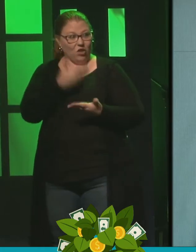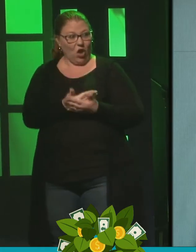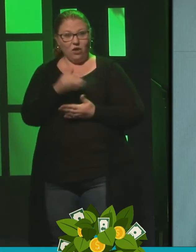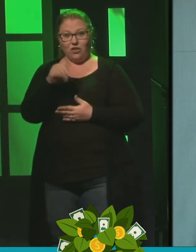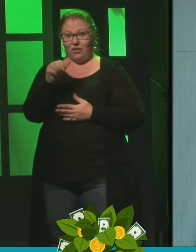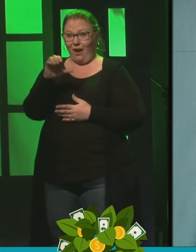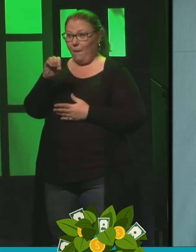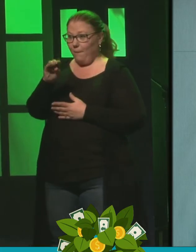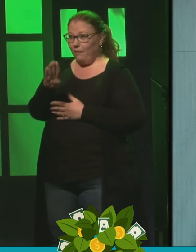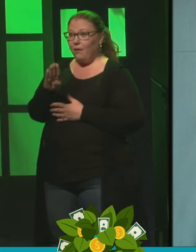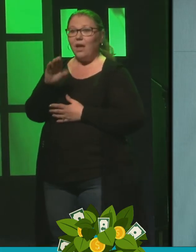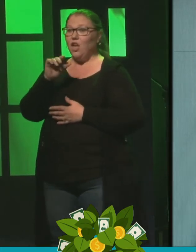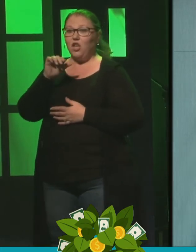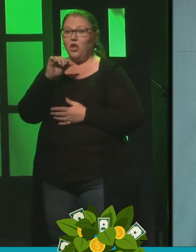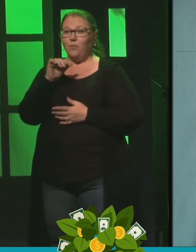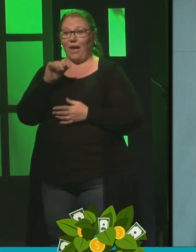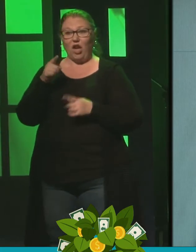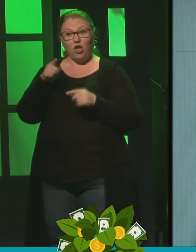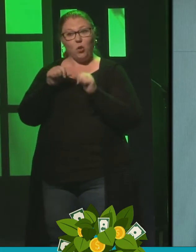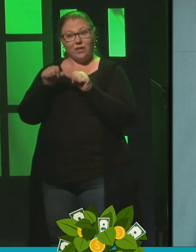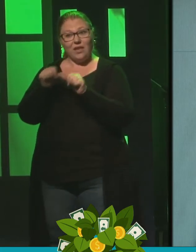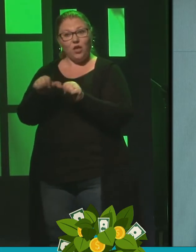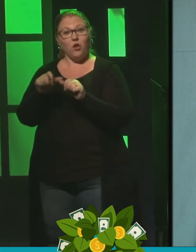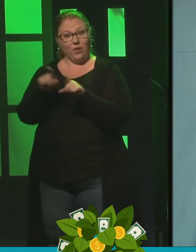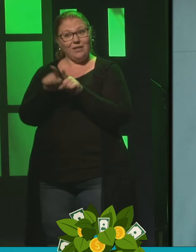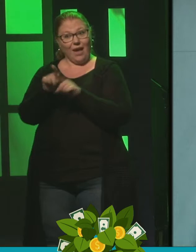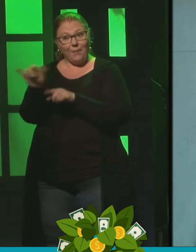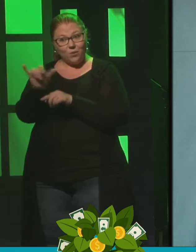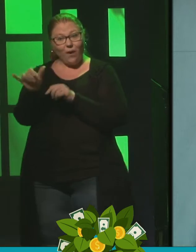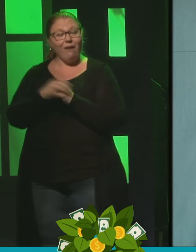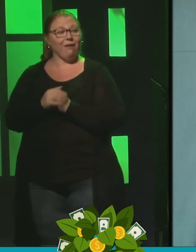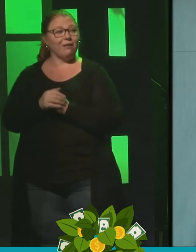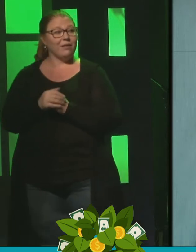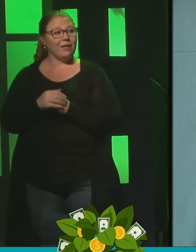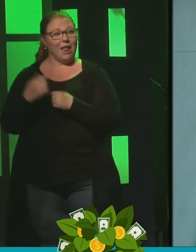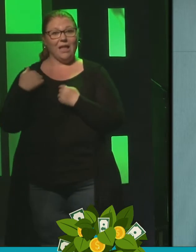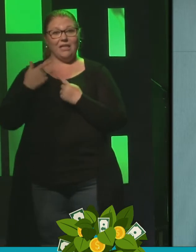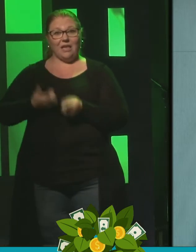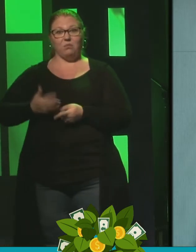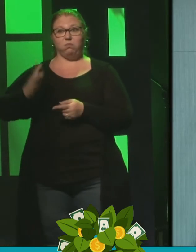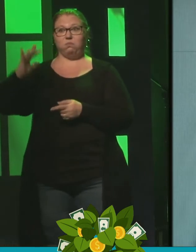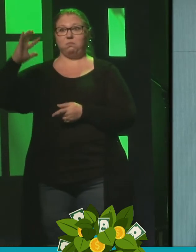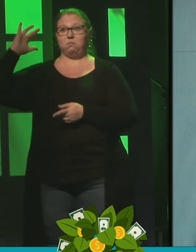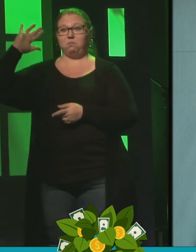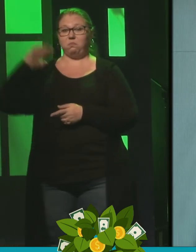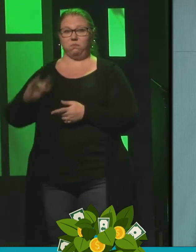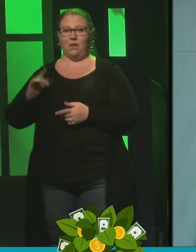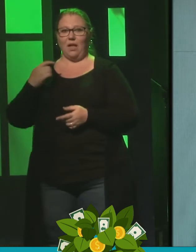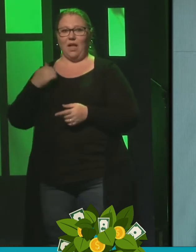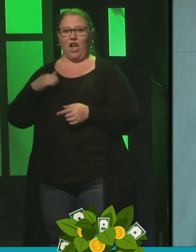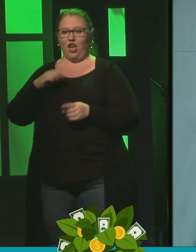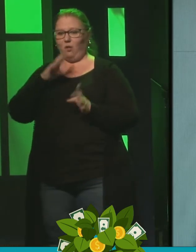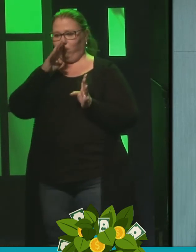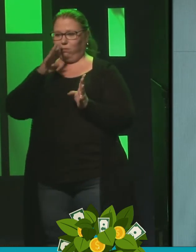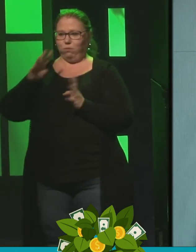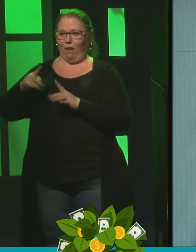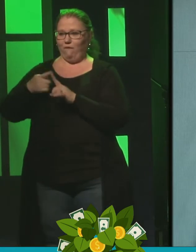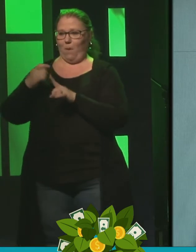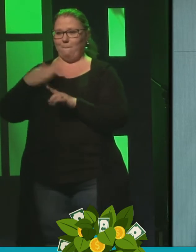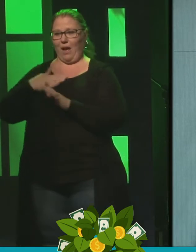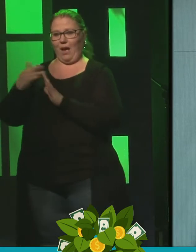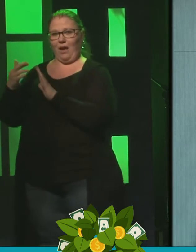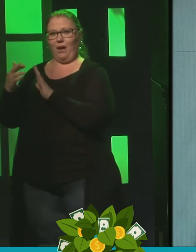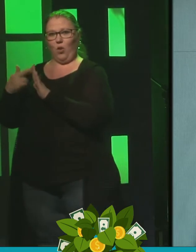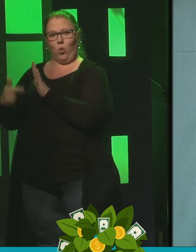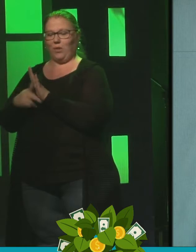Jacob, you do not cease to be. You're the same as well. Since the days of your ancestors, you've turned aside from my statutes and have